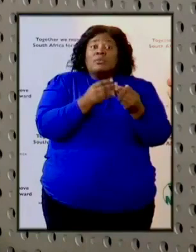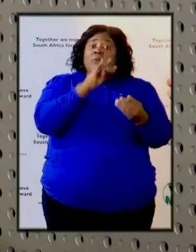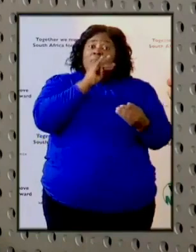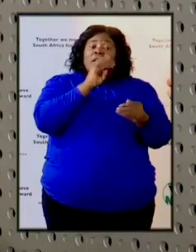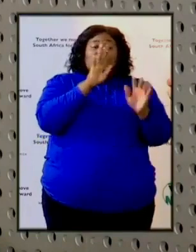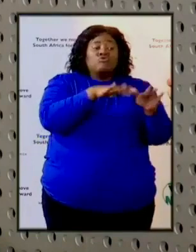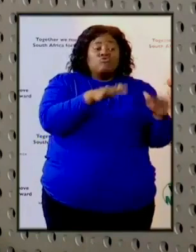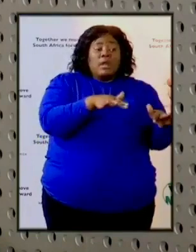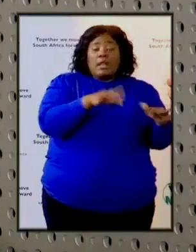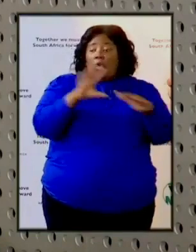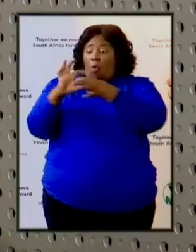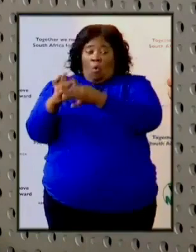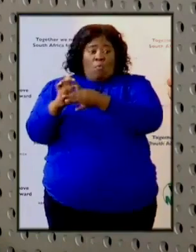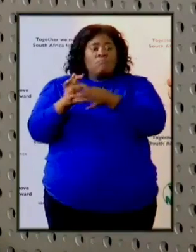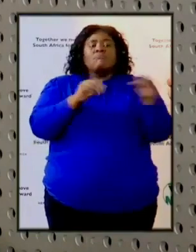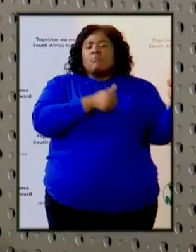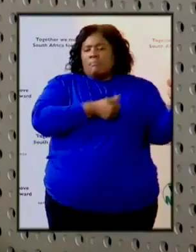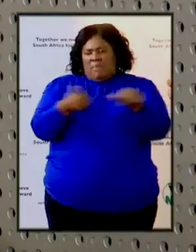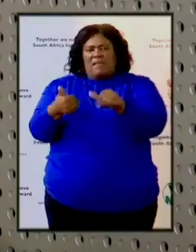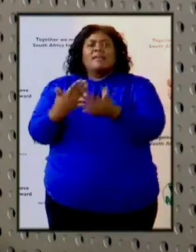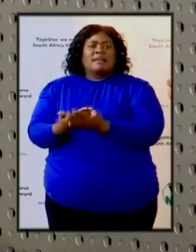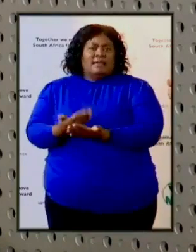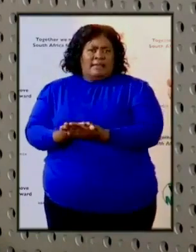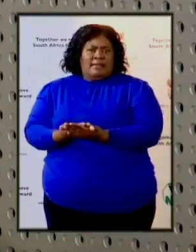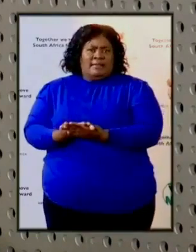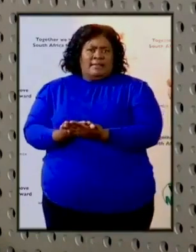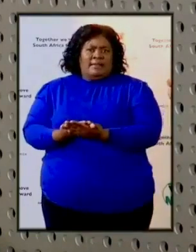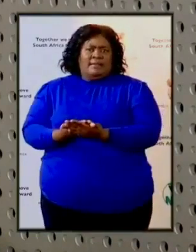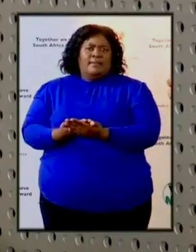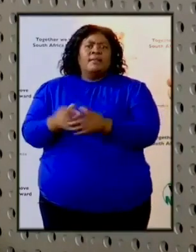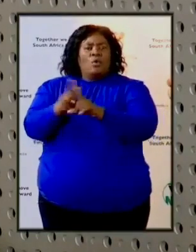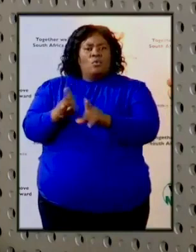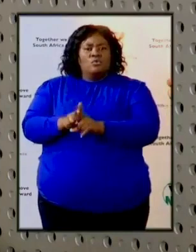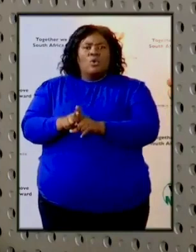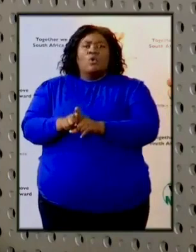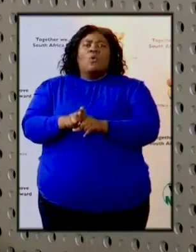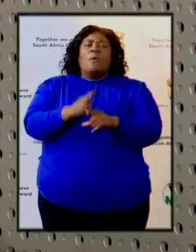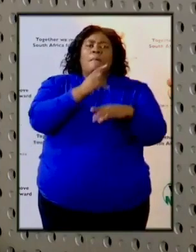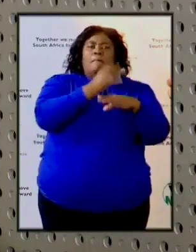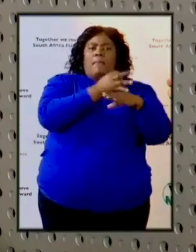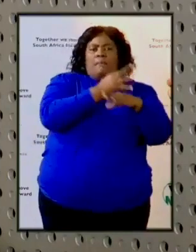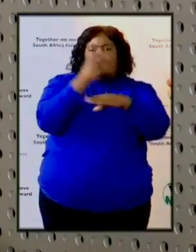to their homes. And the co-parenting movement is also allowed.